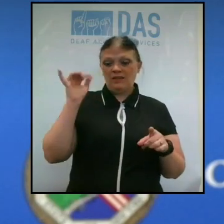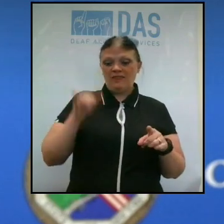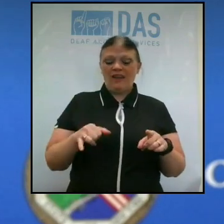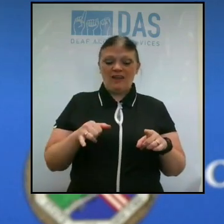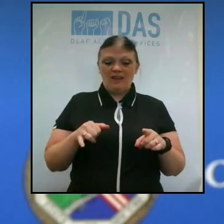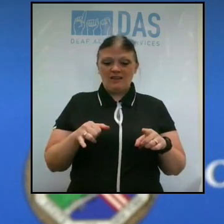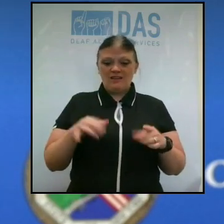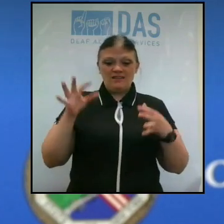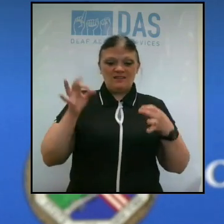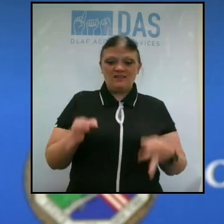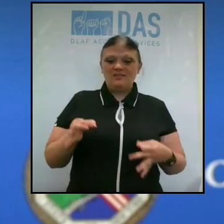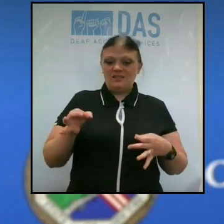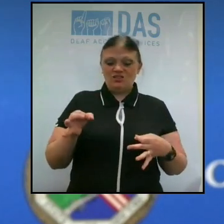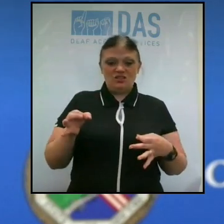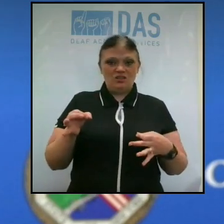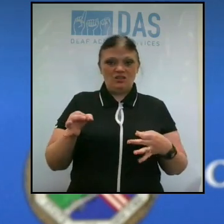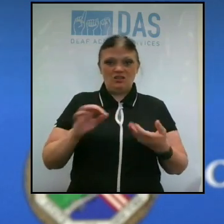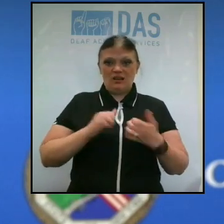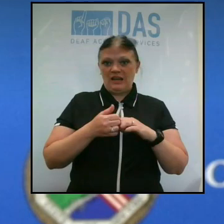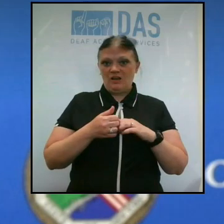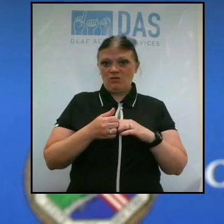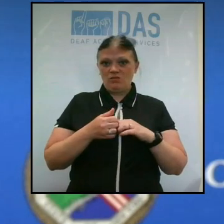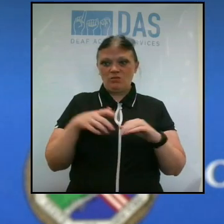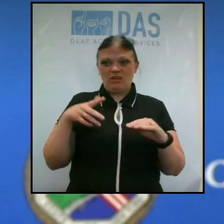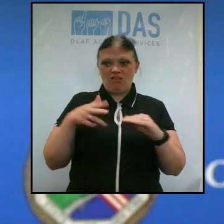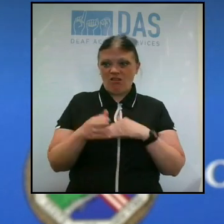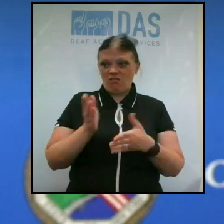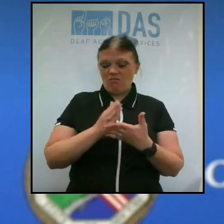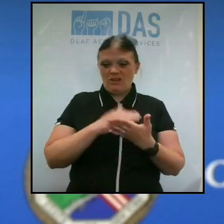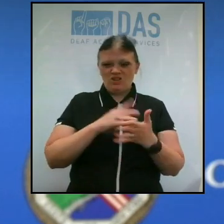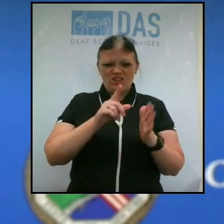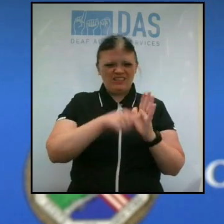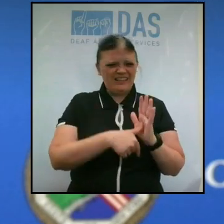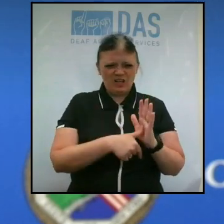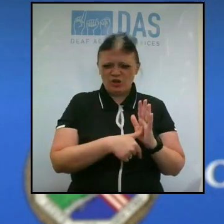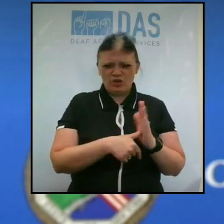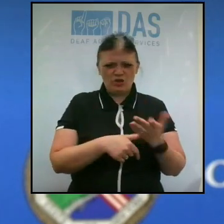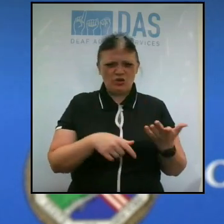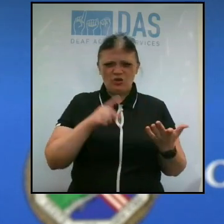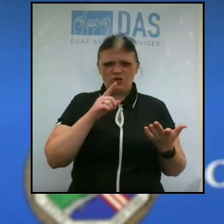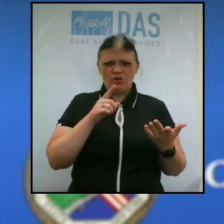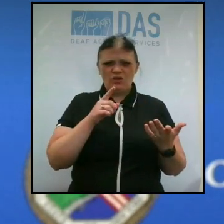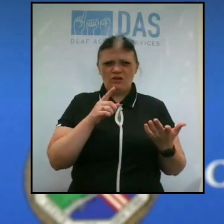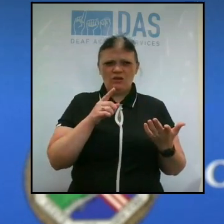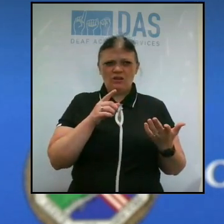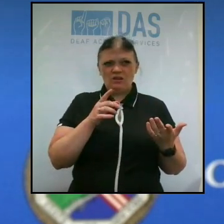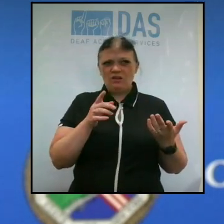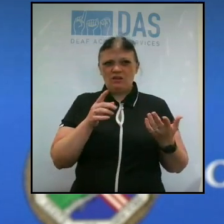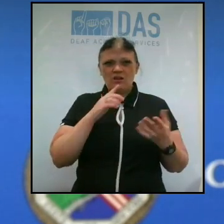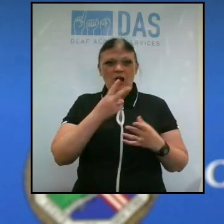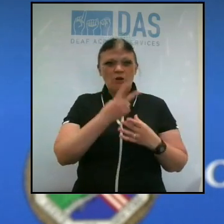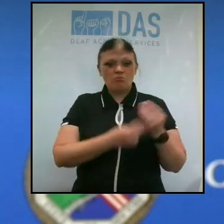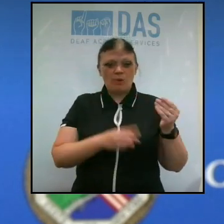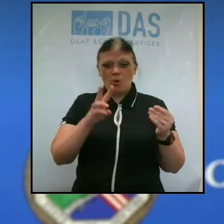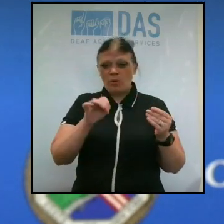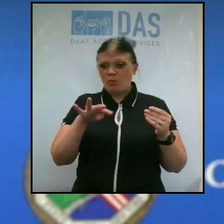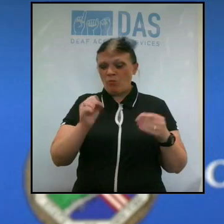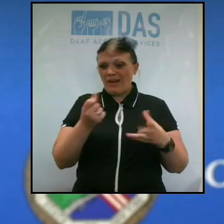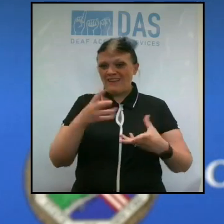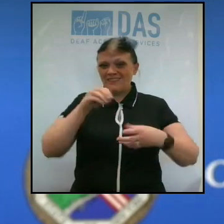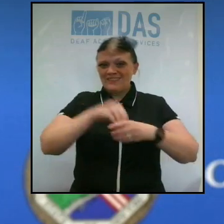a decision made about how to cut the budget later. So are both potential waves factored into